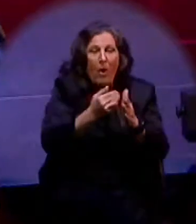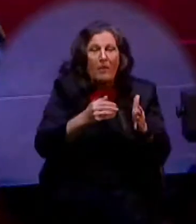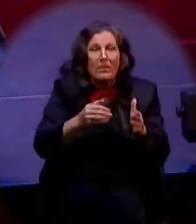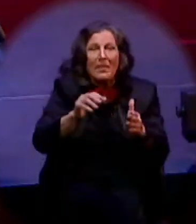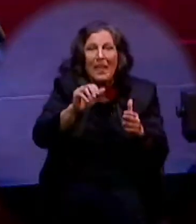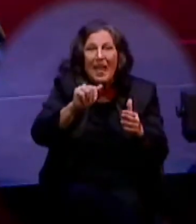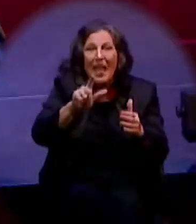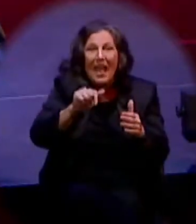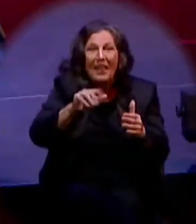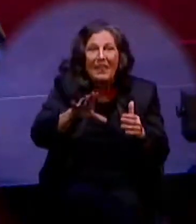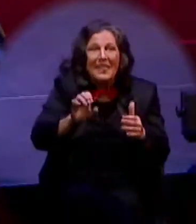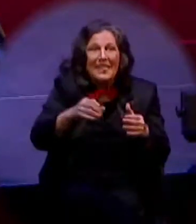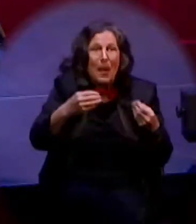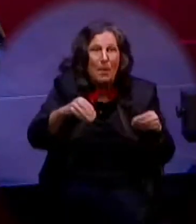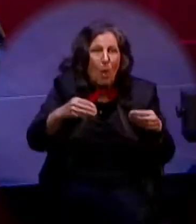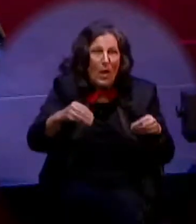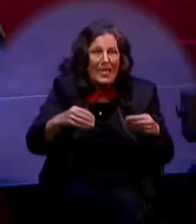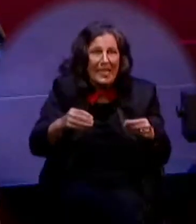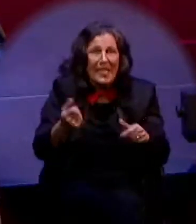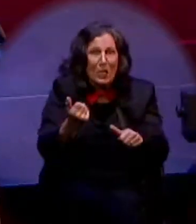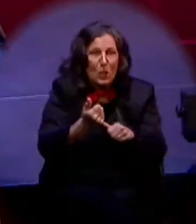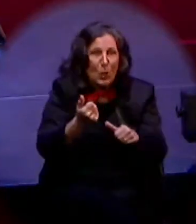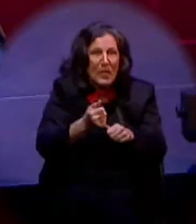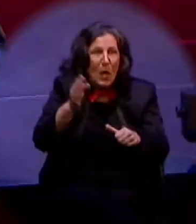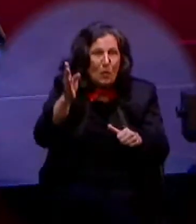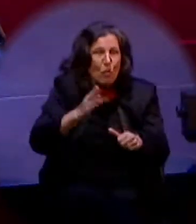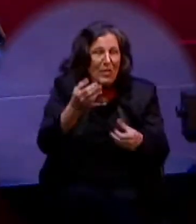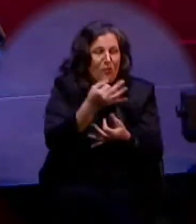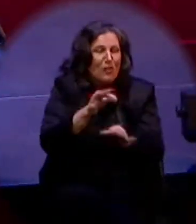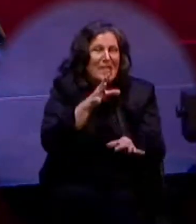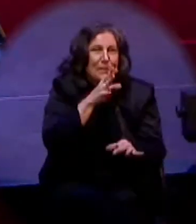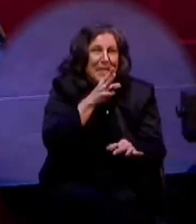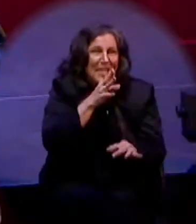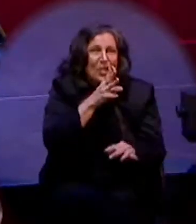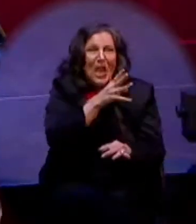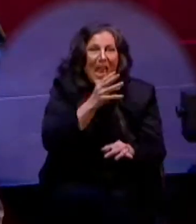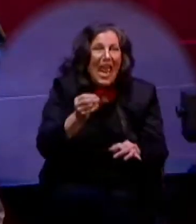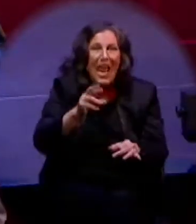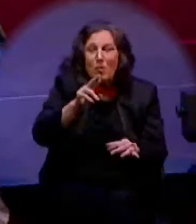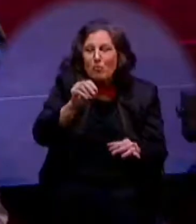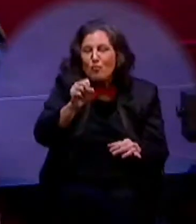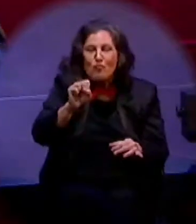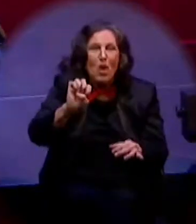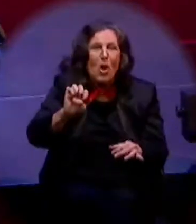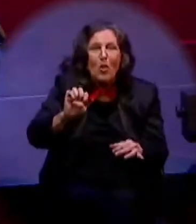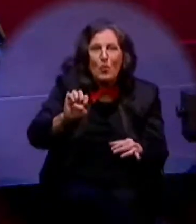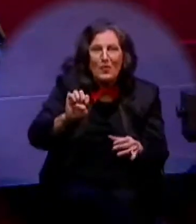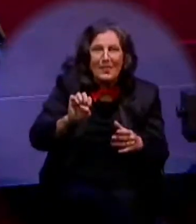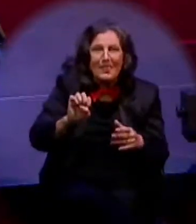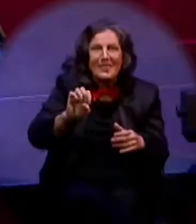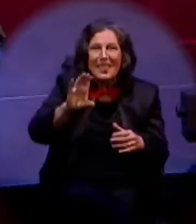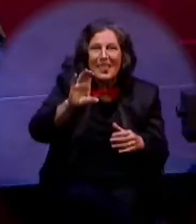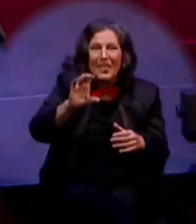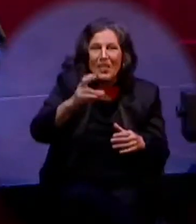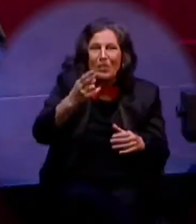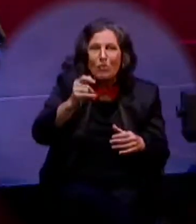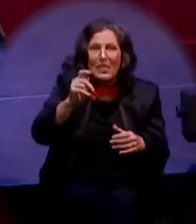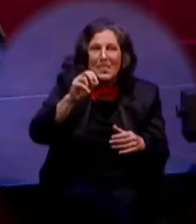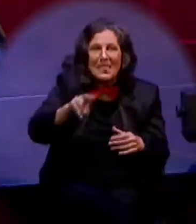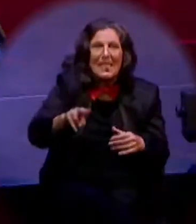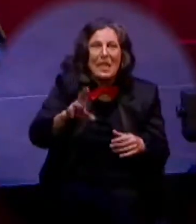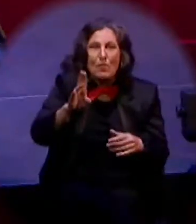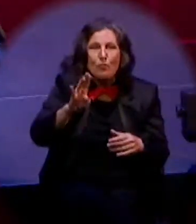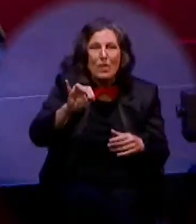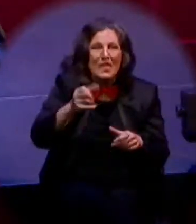Elise Anand, Marketing Associate, and Brooklyn Free Speech, from Brooklyn Free Speech, and Rose Crichton,